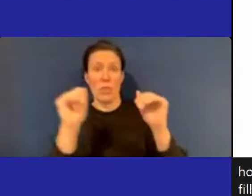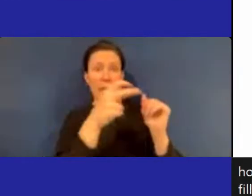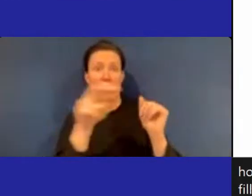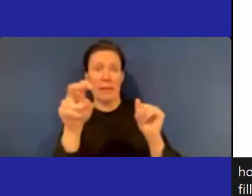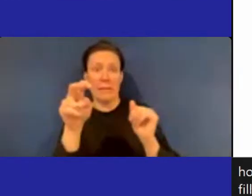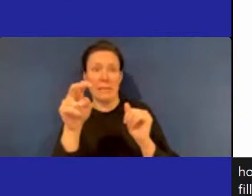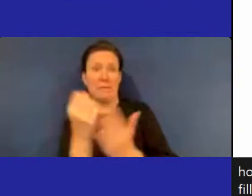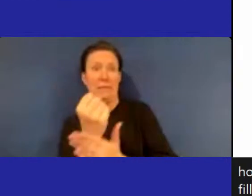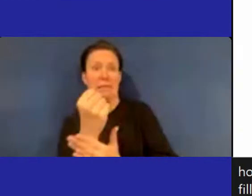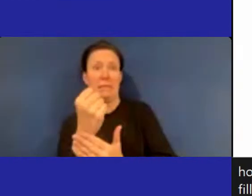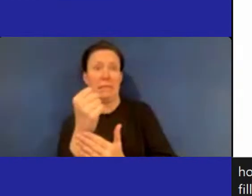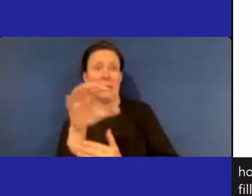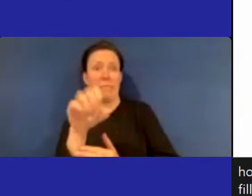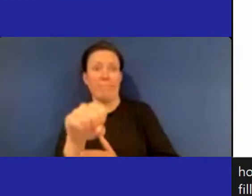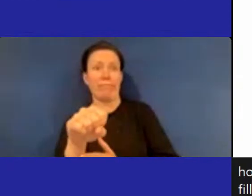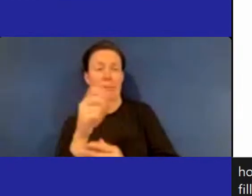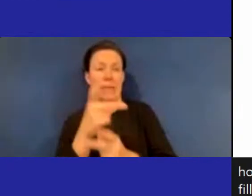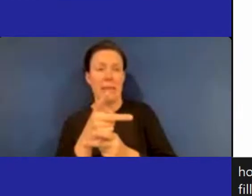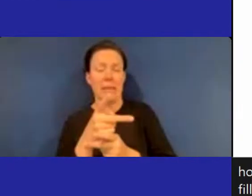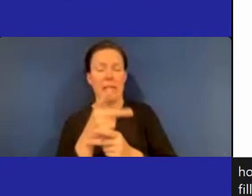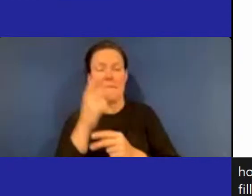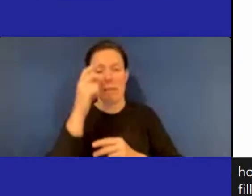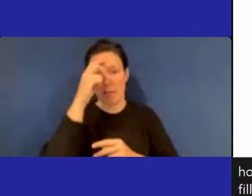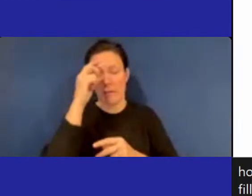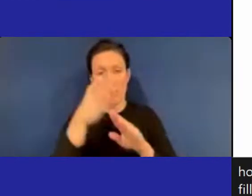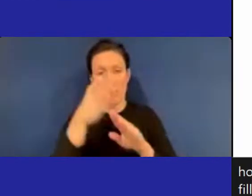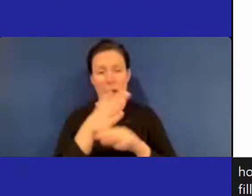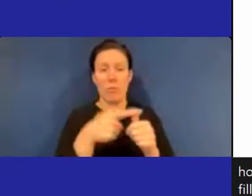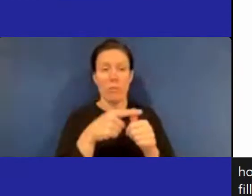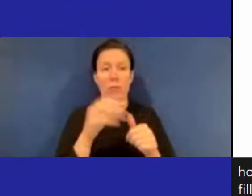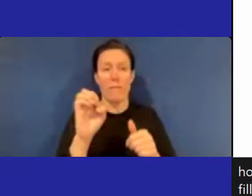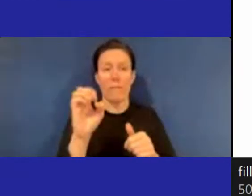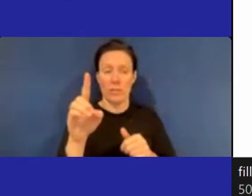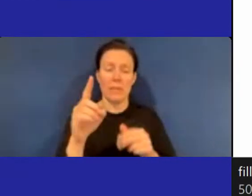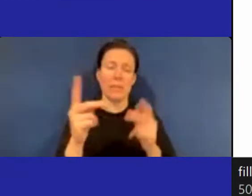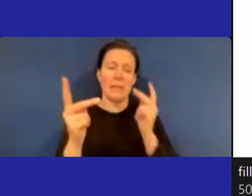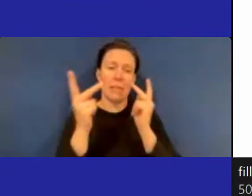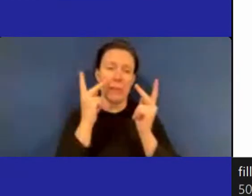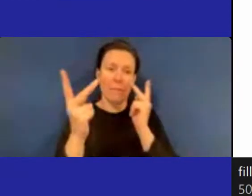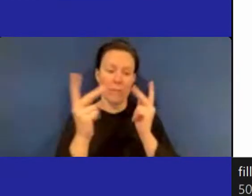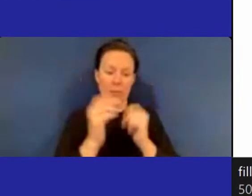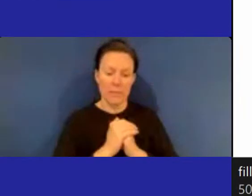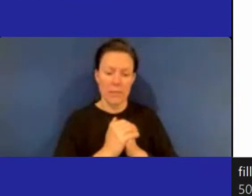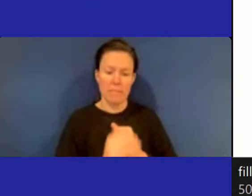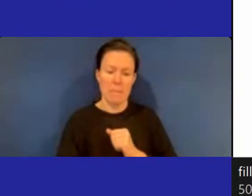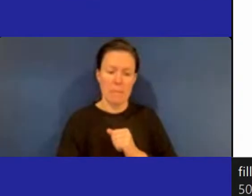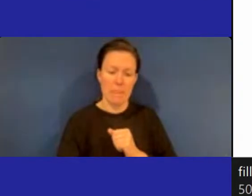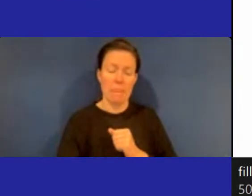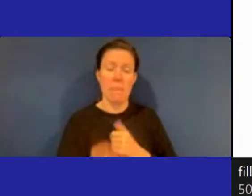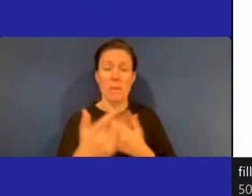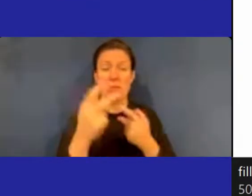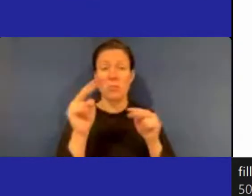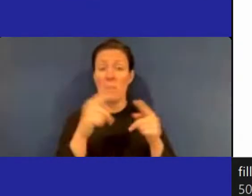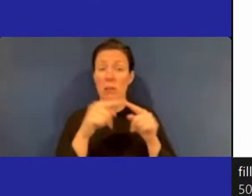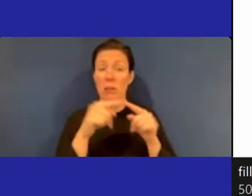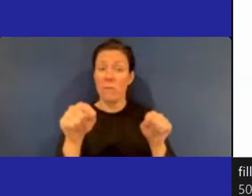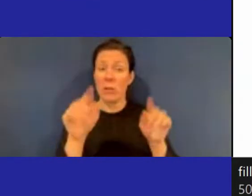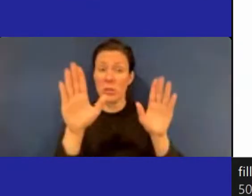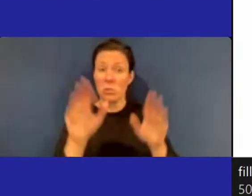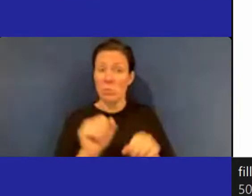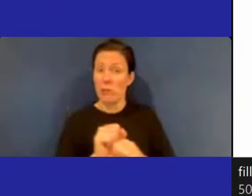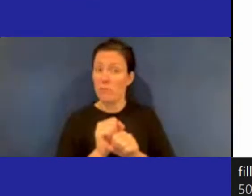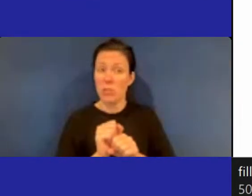imagine, right? After that first ED visit, once they age out. So I look forward to this. Wonderful job, both on